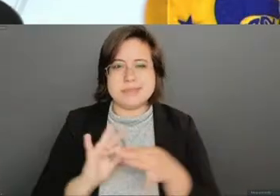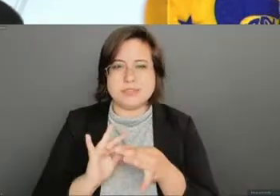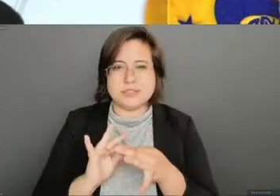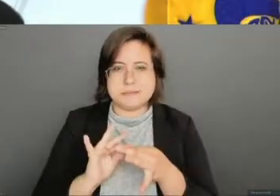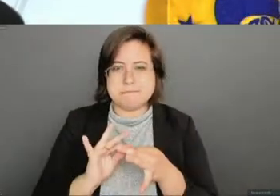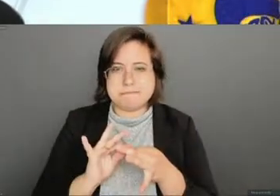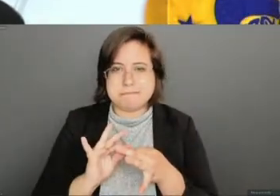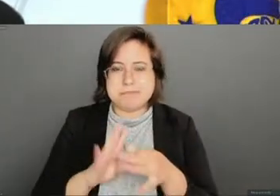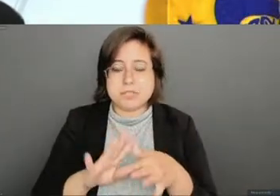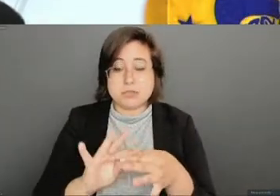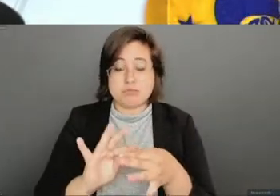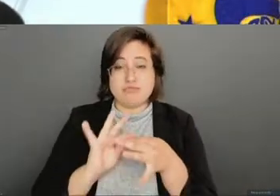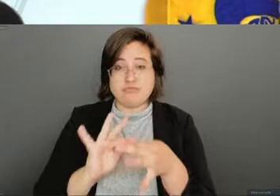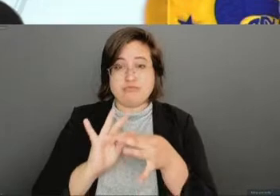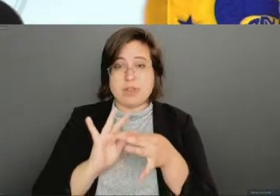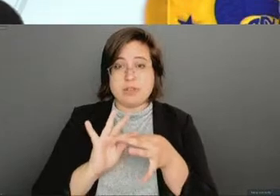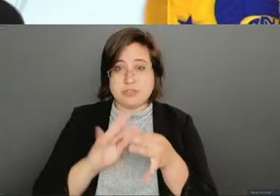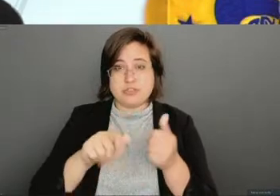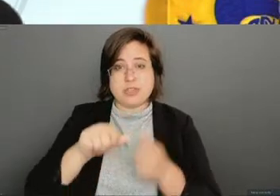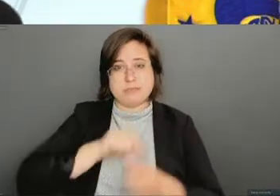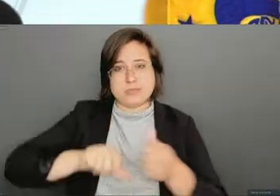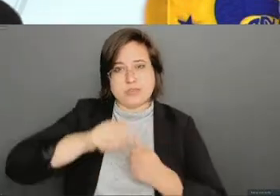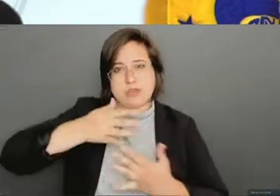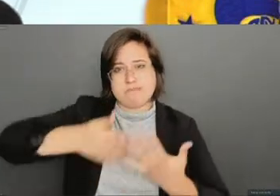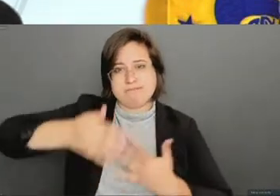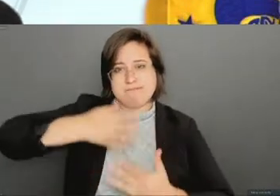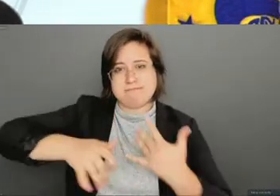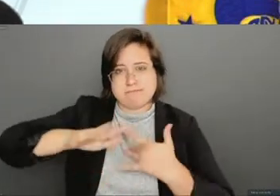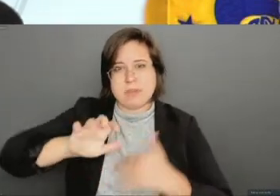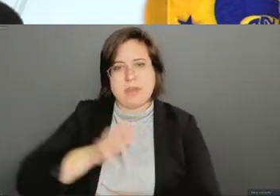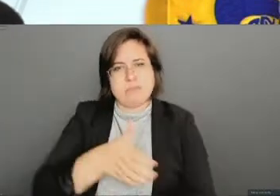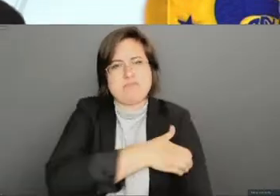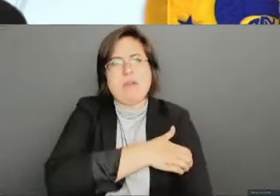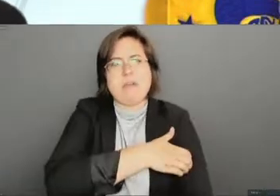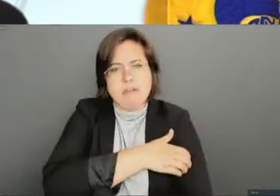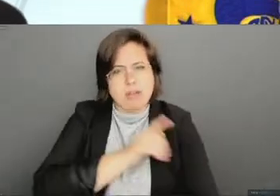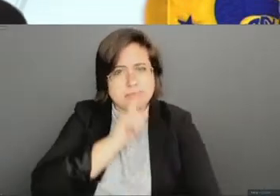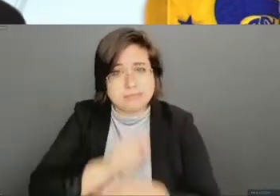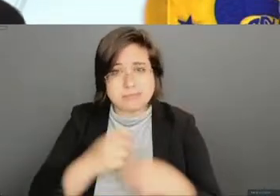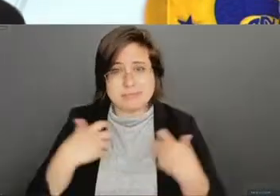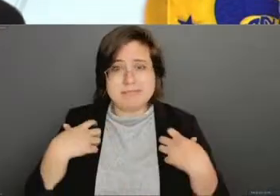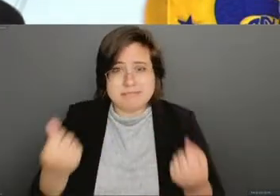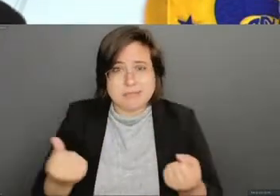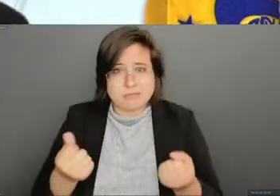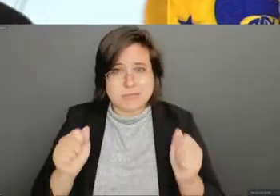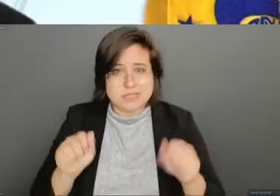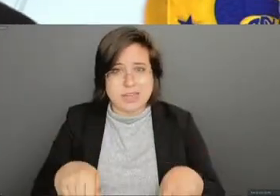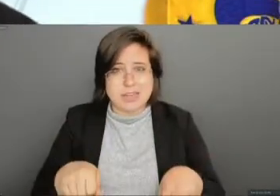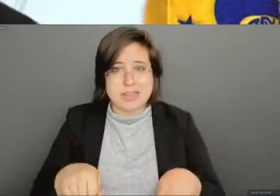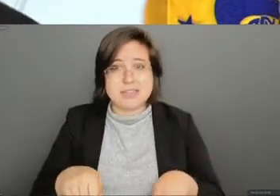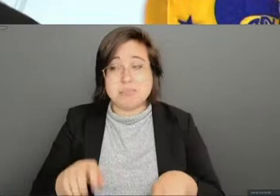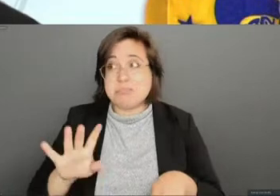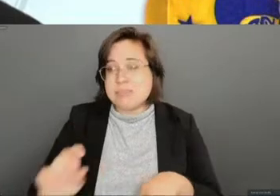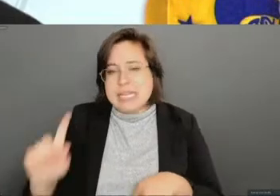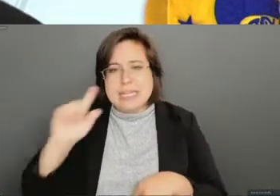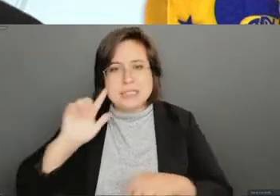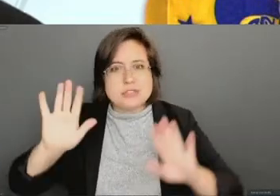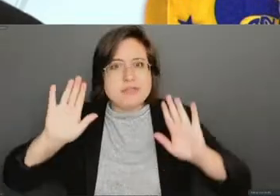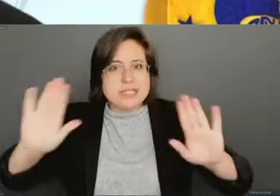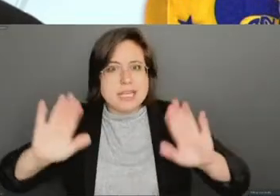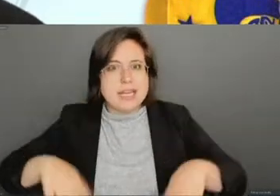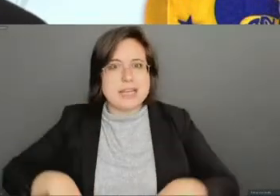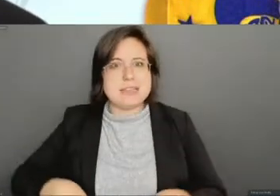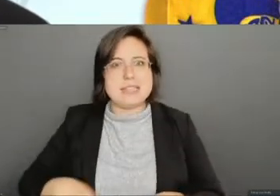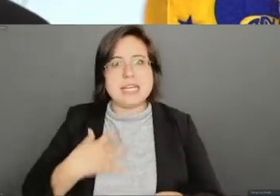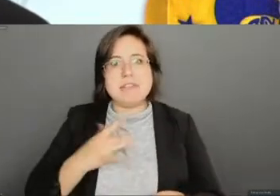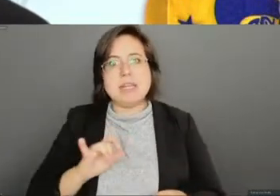is our relationships with one another that have the power to truly heal. And if that sounds fantastic and maybe even Pollyanna-ish at